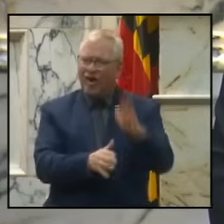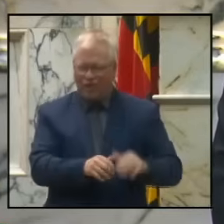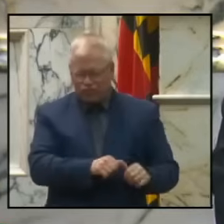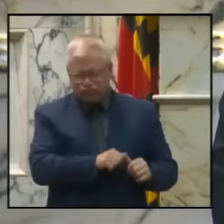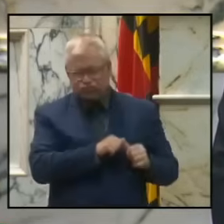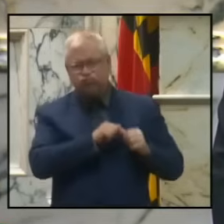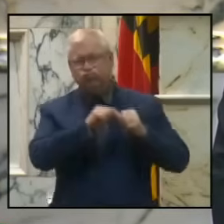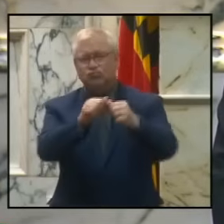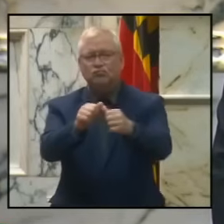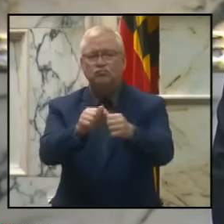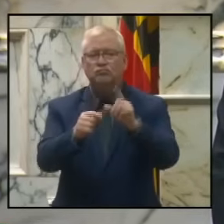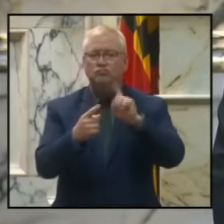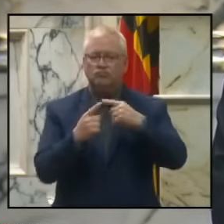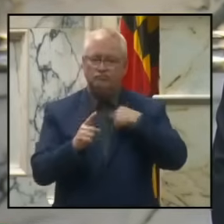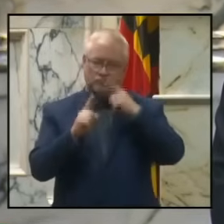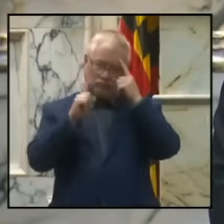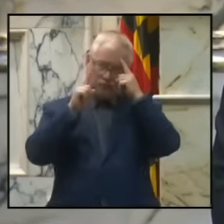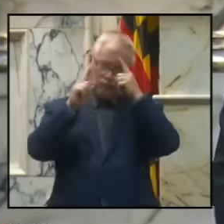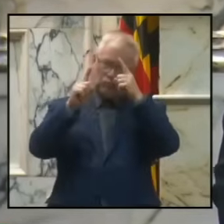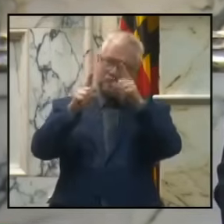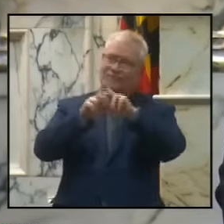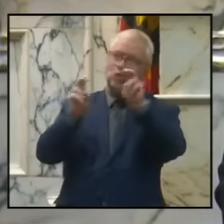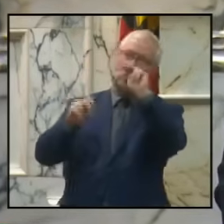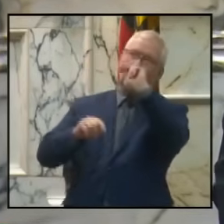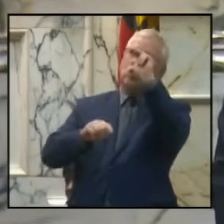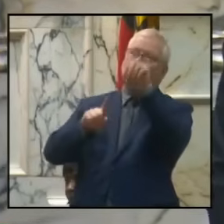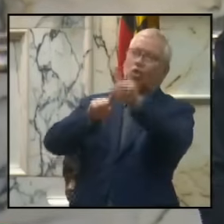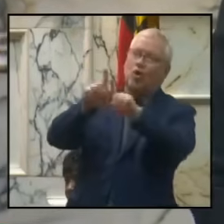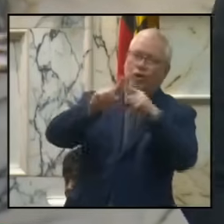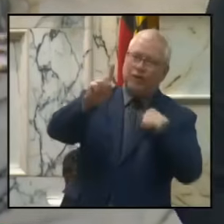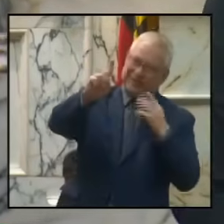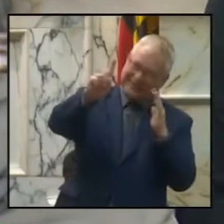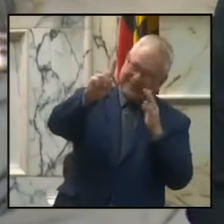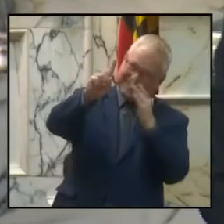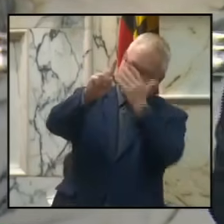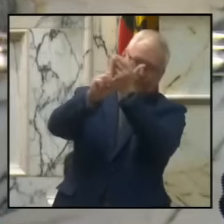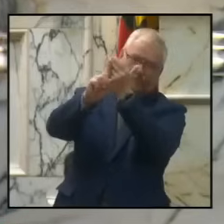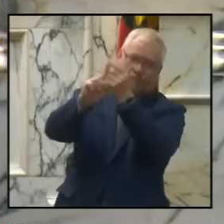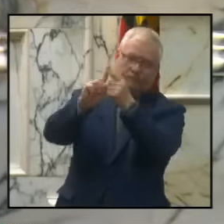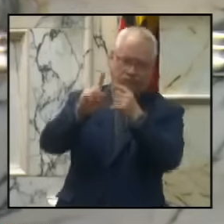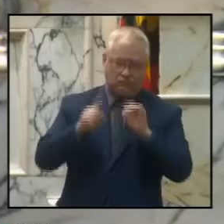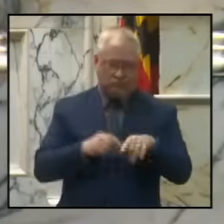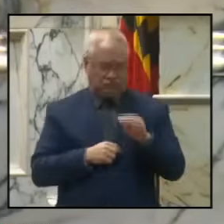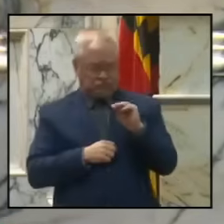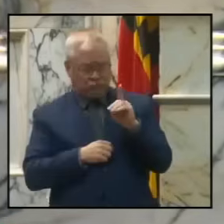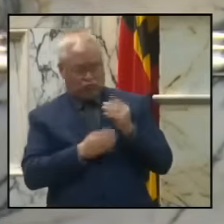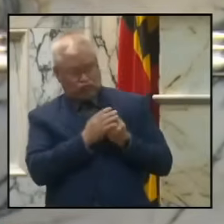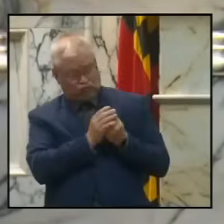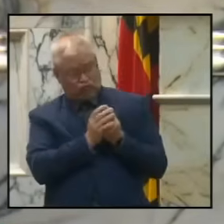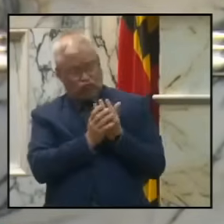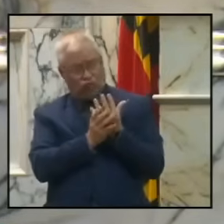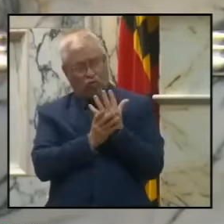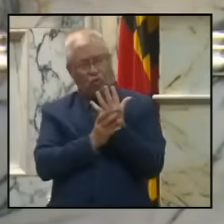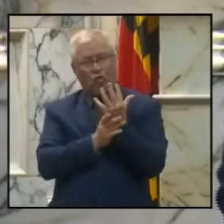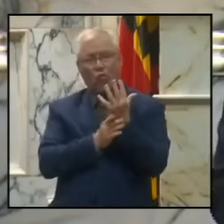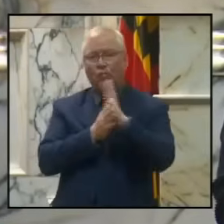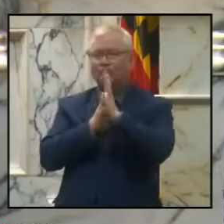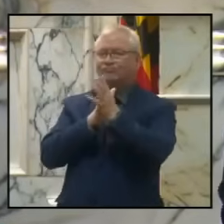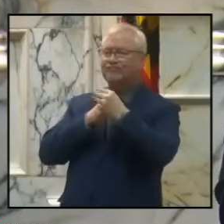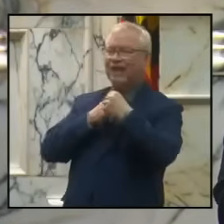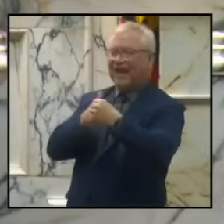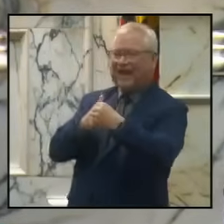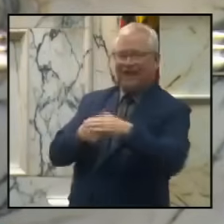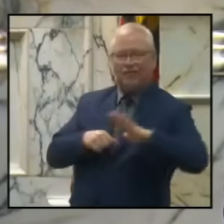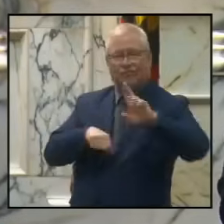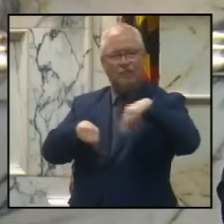Star, because a growing Maryland leads the rest of the nation and has the resources and the willpower to deliver